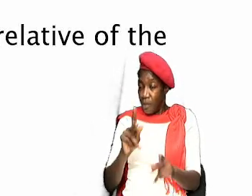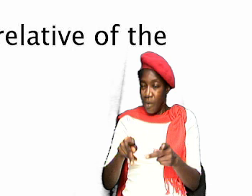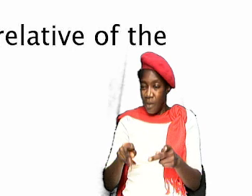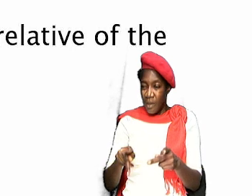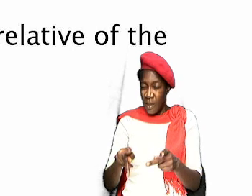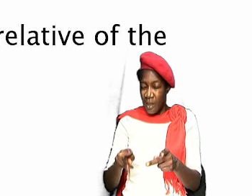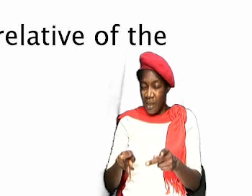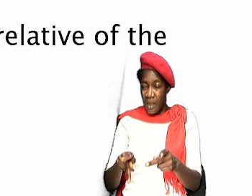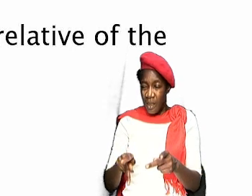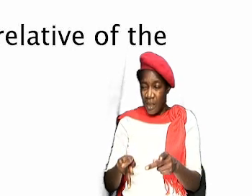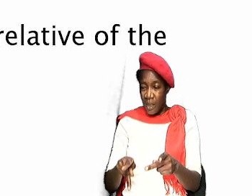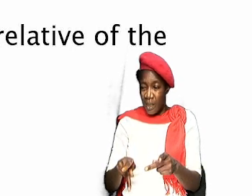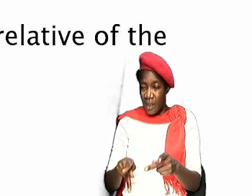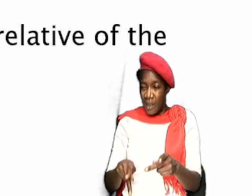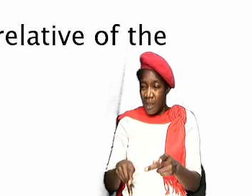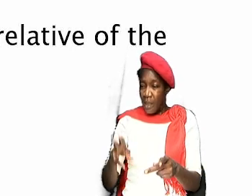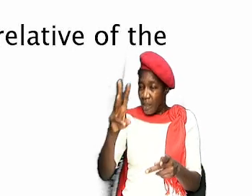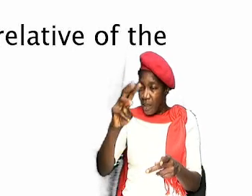this,